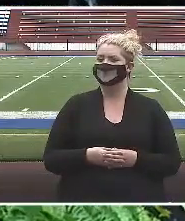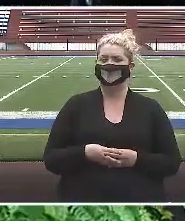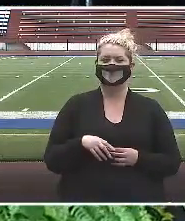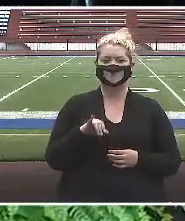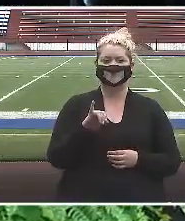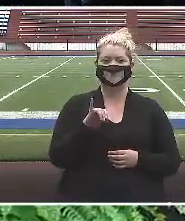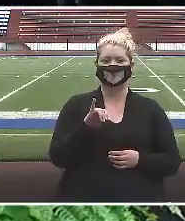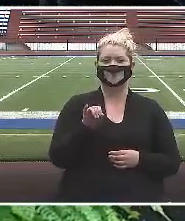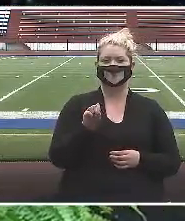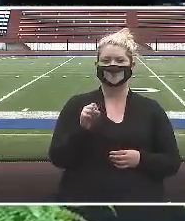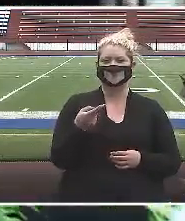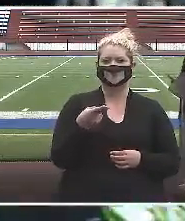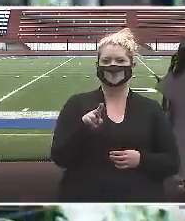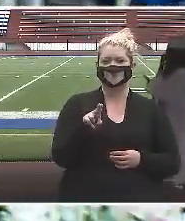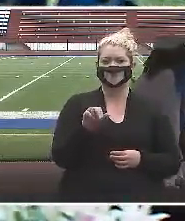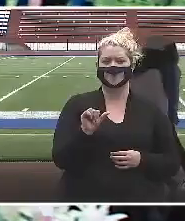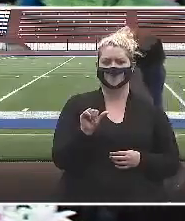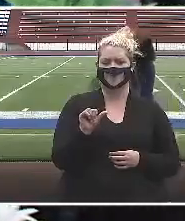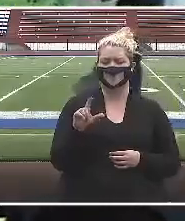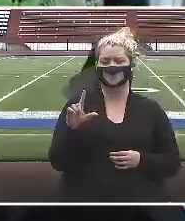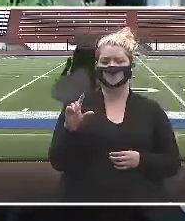Joshua Lopez Ortiz.